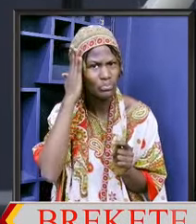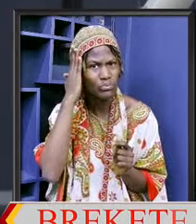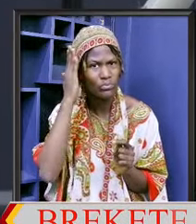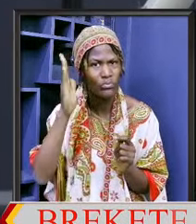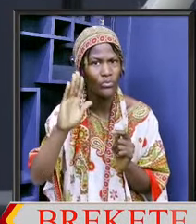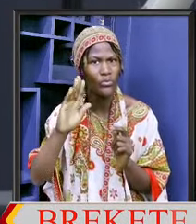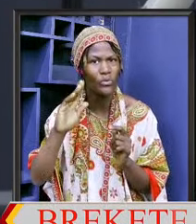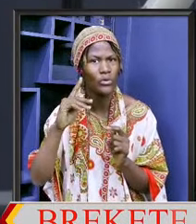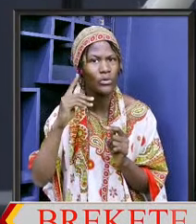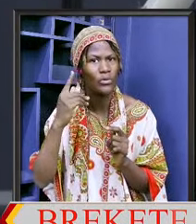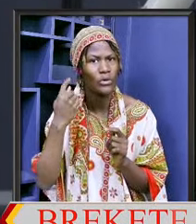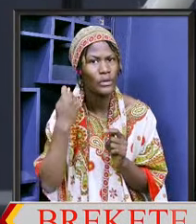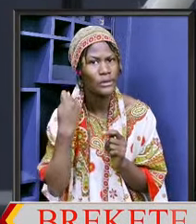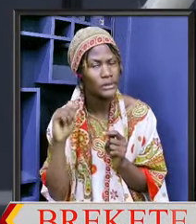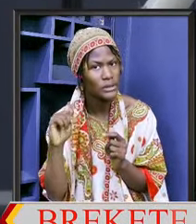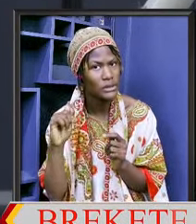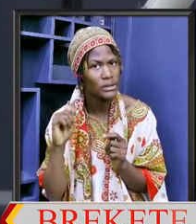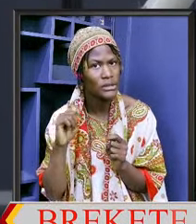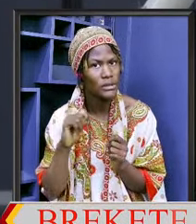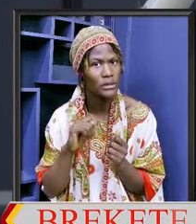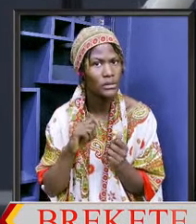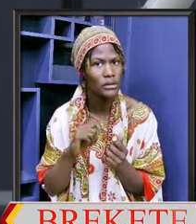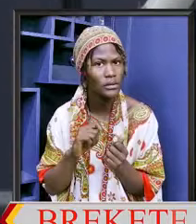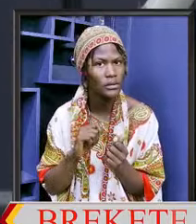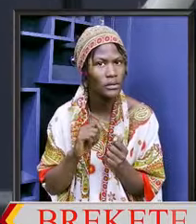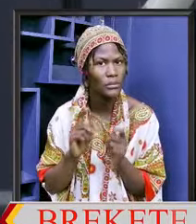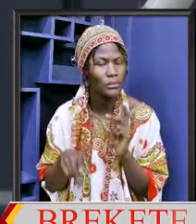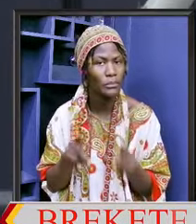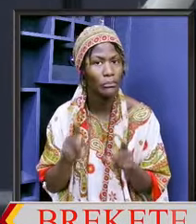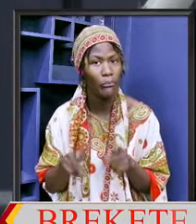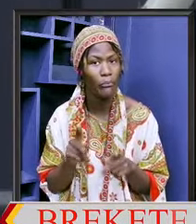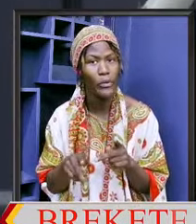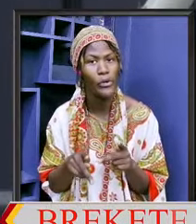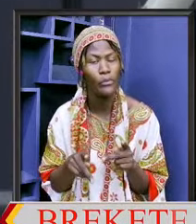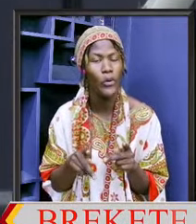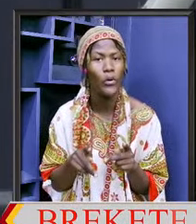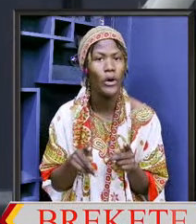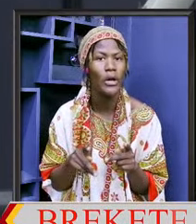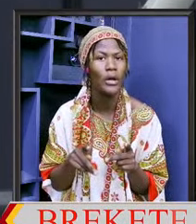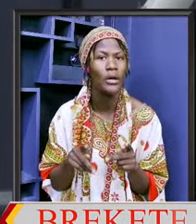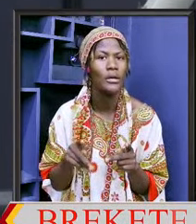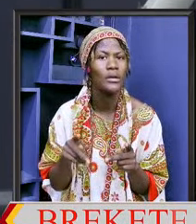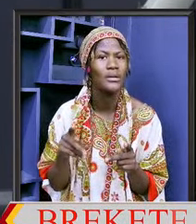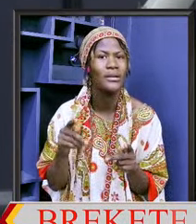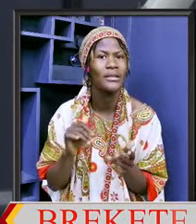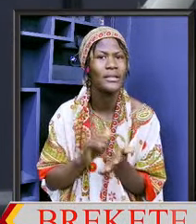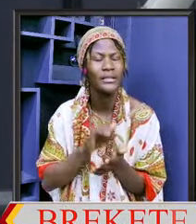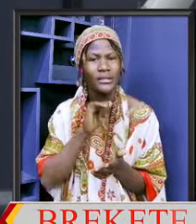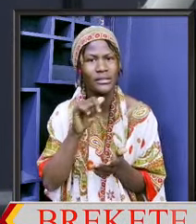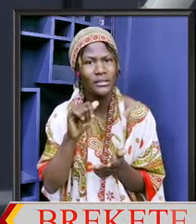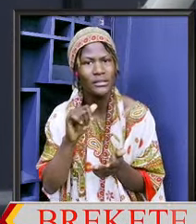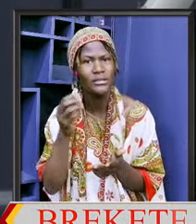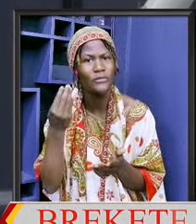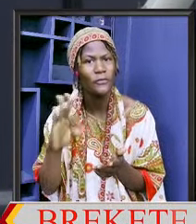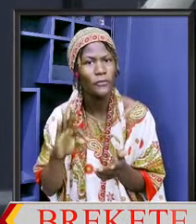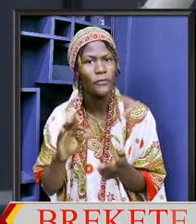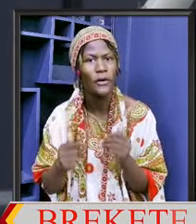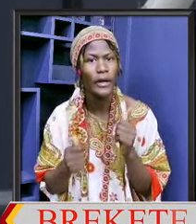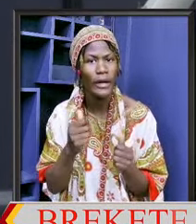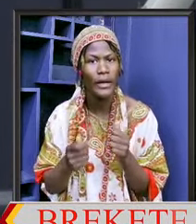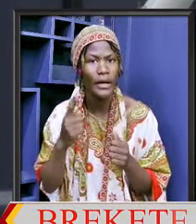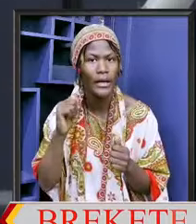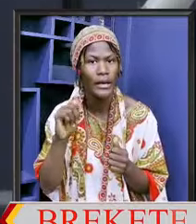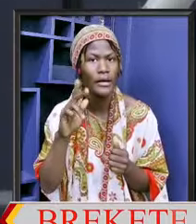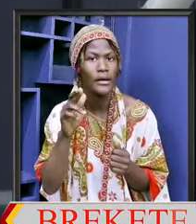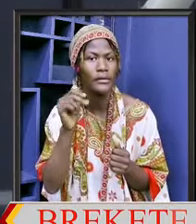my own point is clear. I don't know the people that service the provider and about car tracking, which we have done. Any other